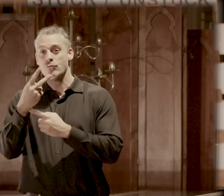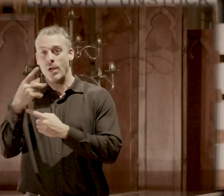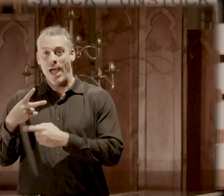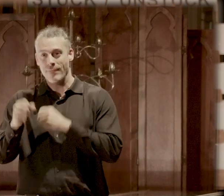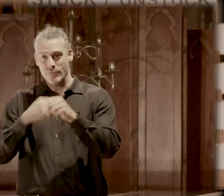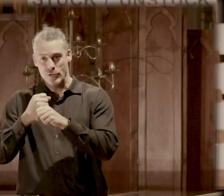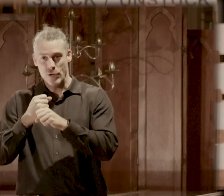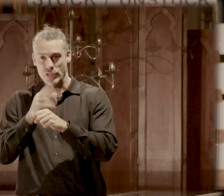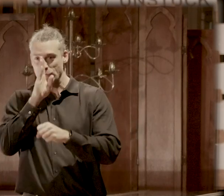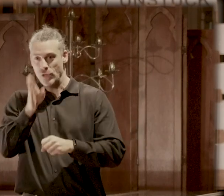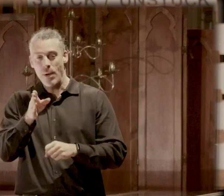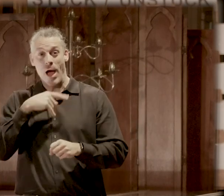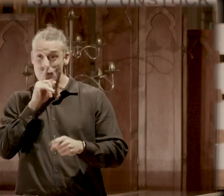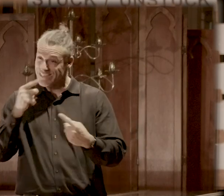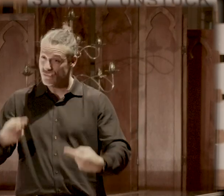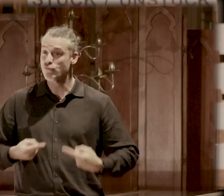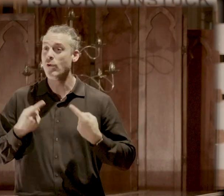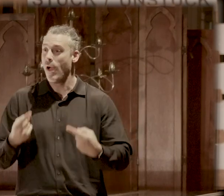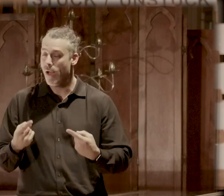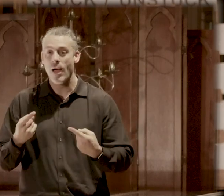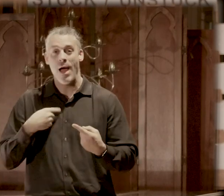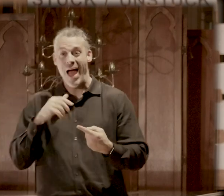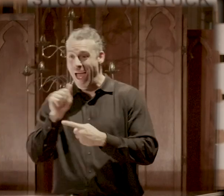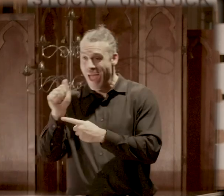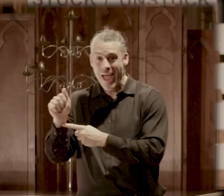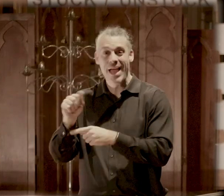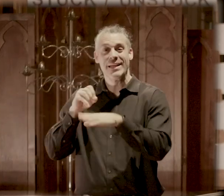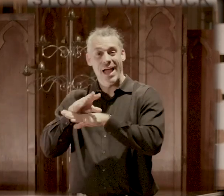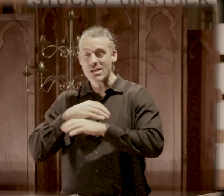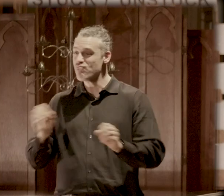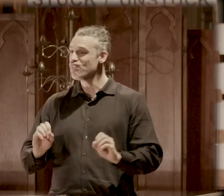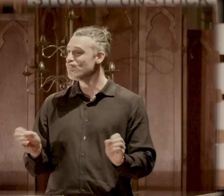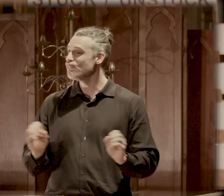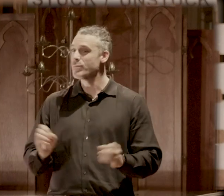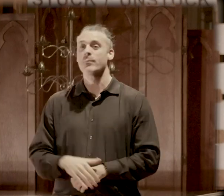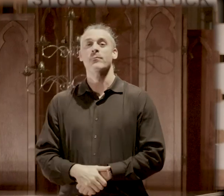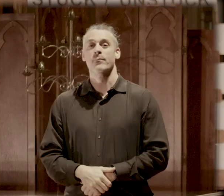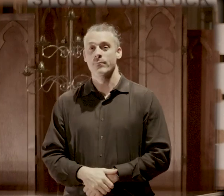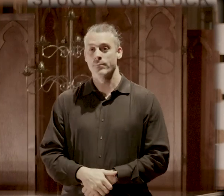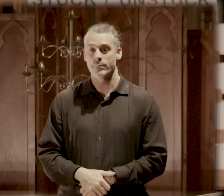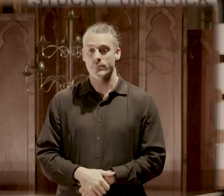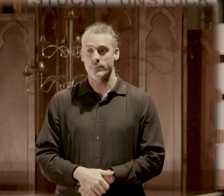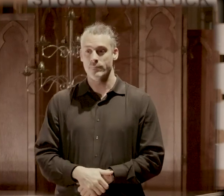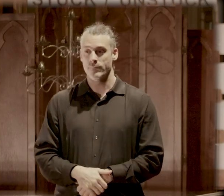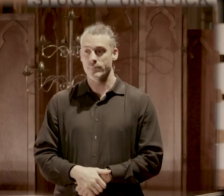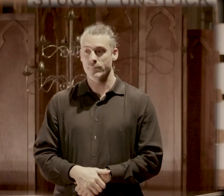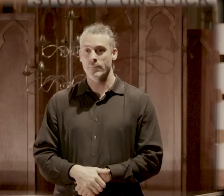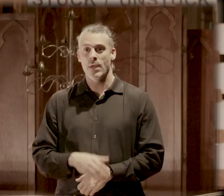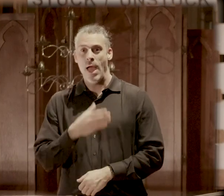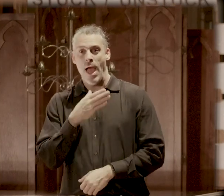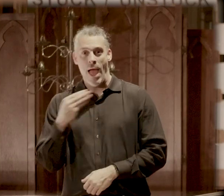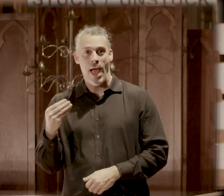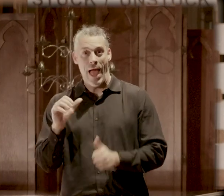2.5 years sober, and I was struggling. I hadn't done AA or counseling or anything like that. And